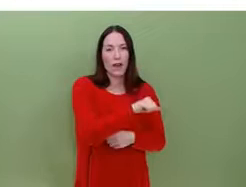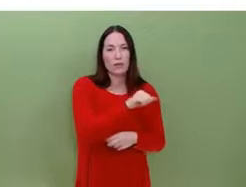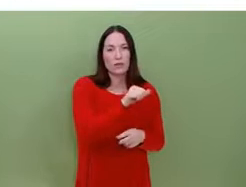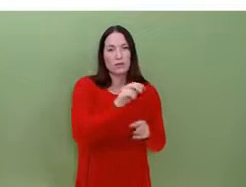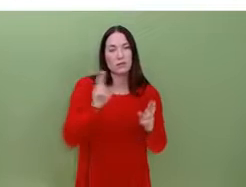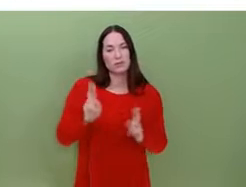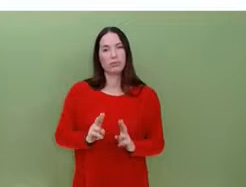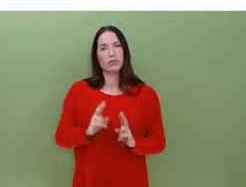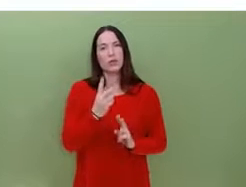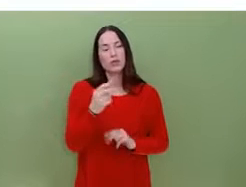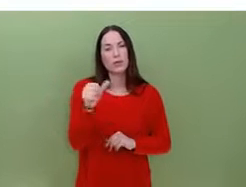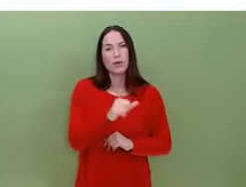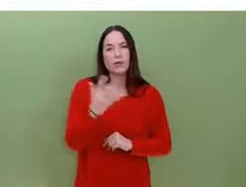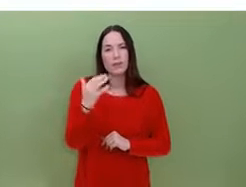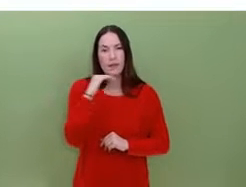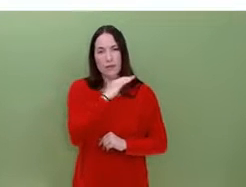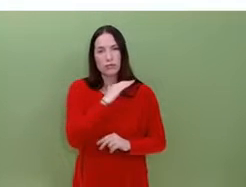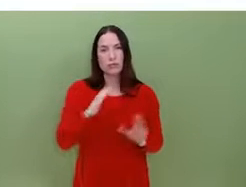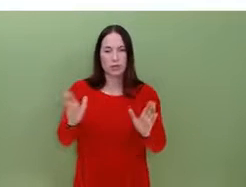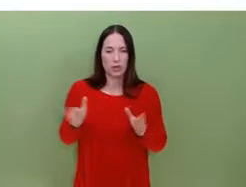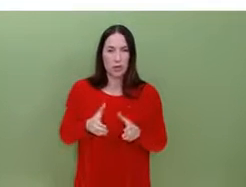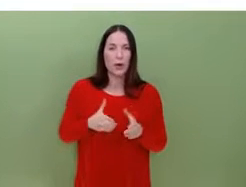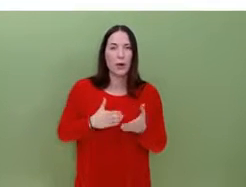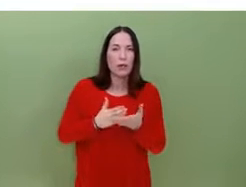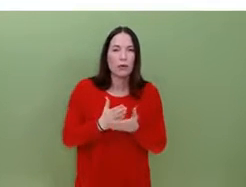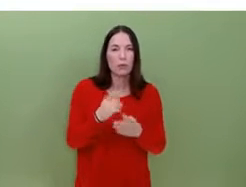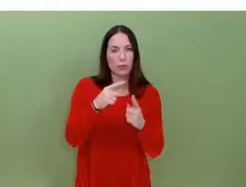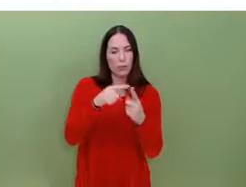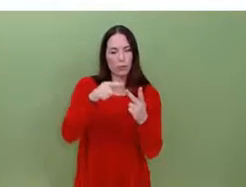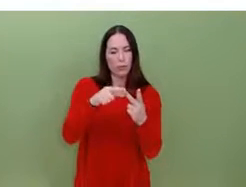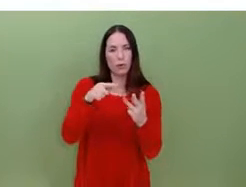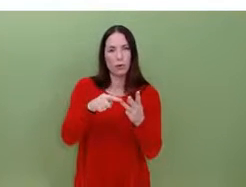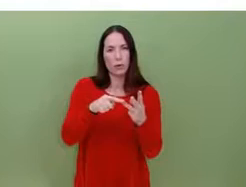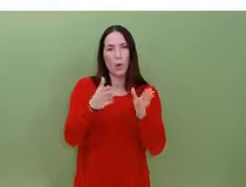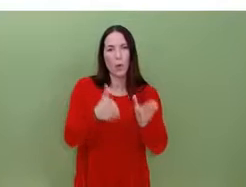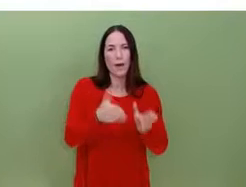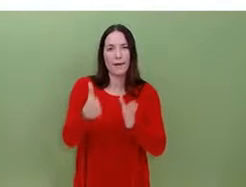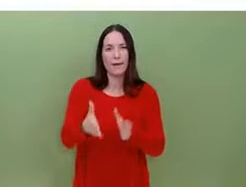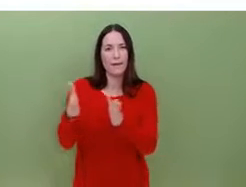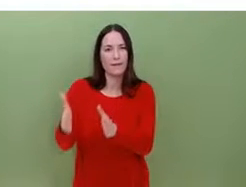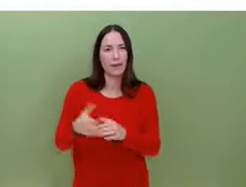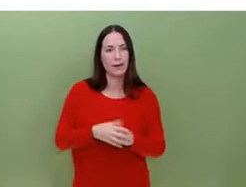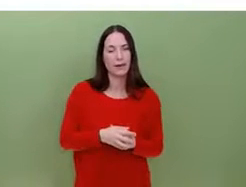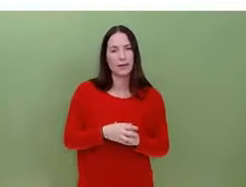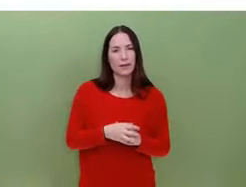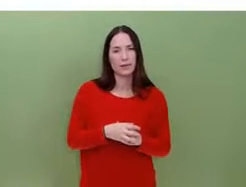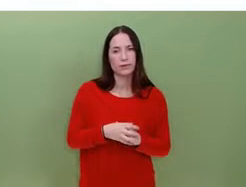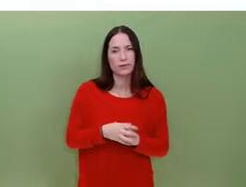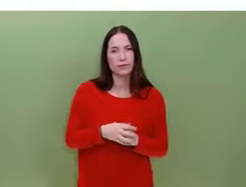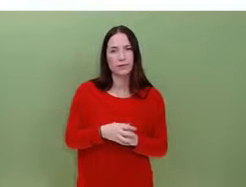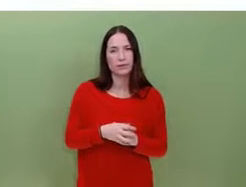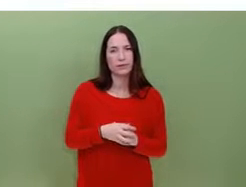2,500 for those who were there for all these 3 waves. But note that the measures were interviews